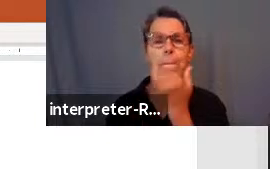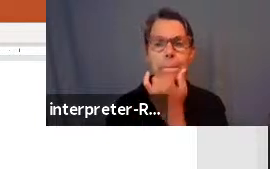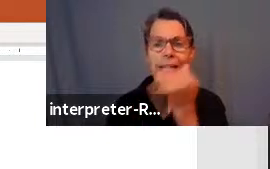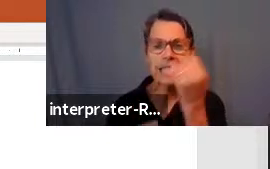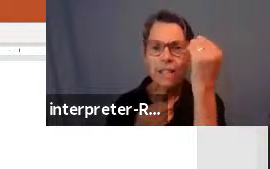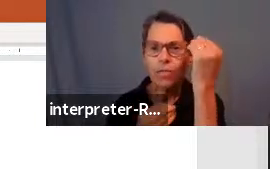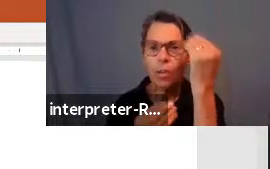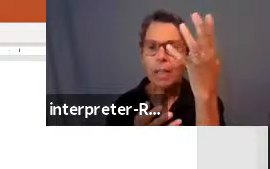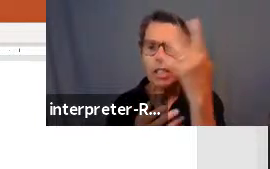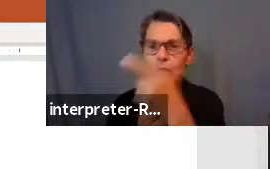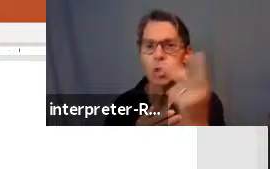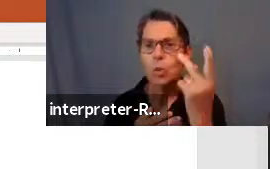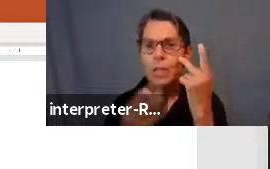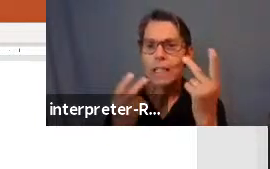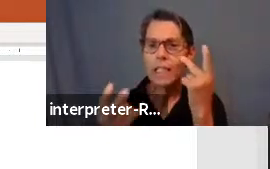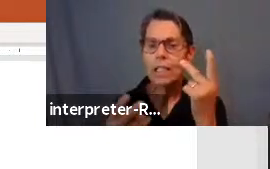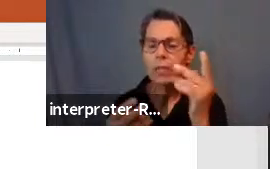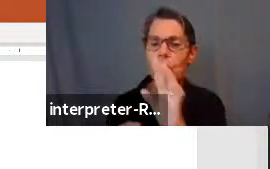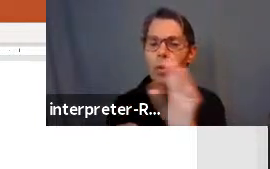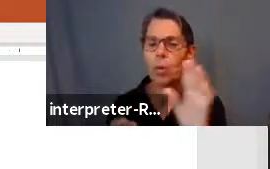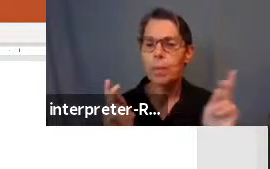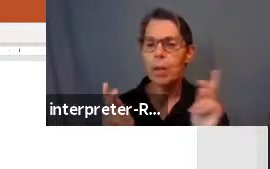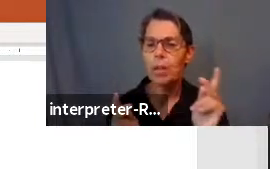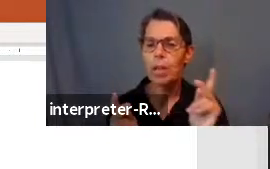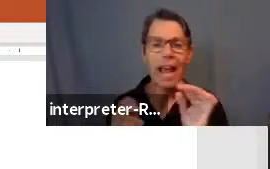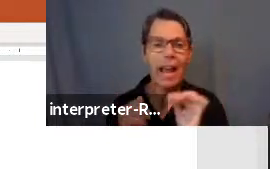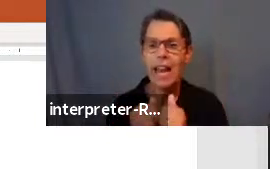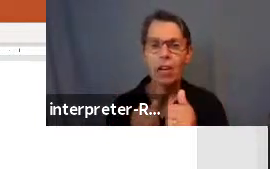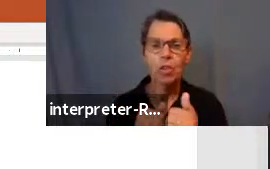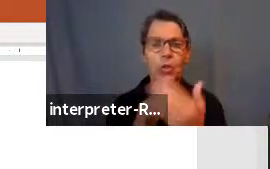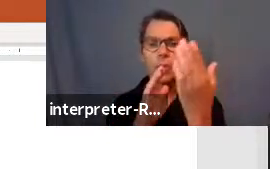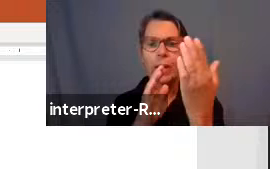disinformation that you were hearing in your population, and how did you address that?